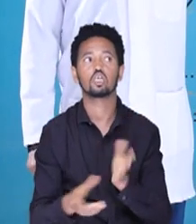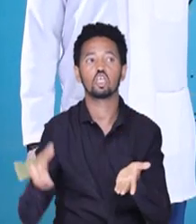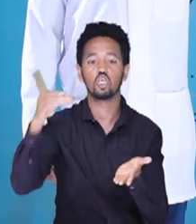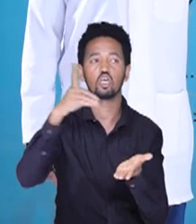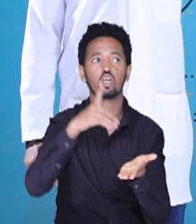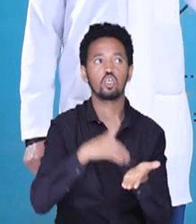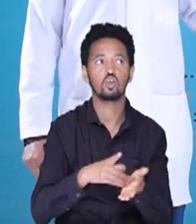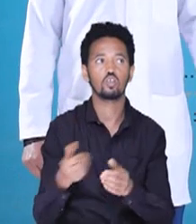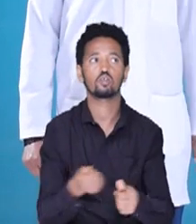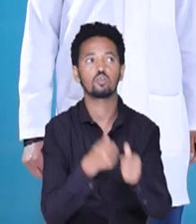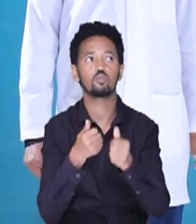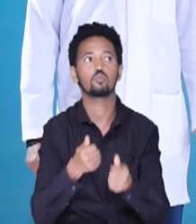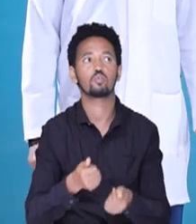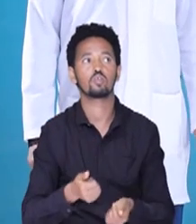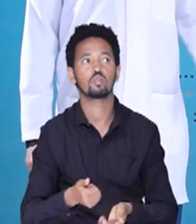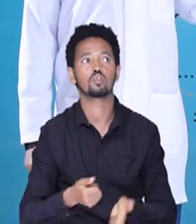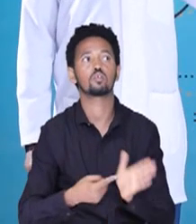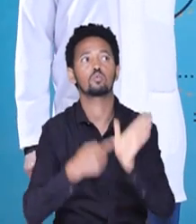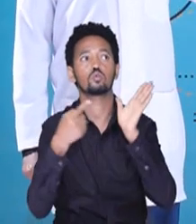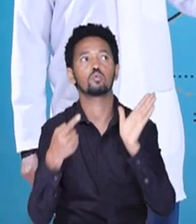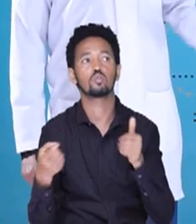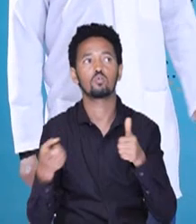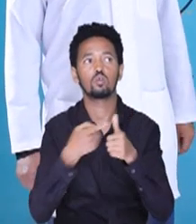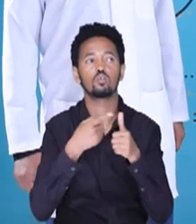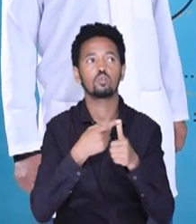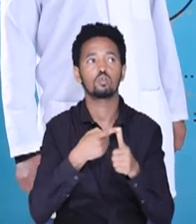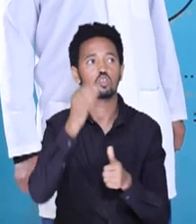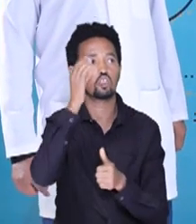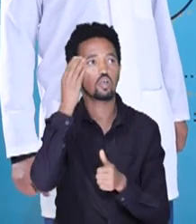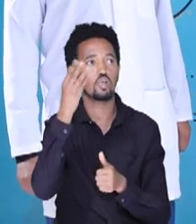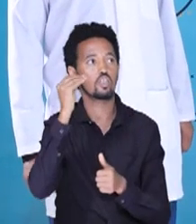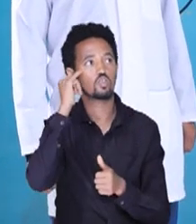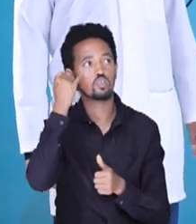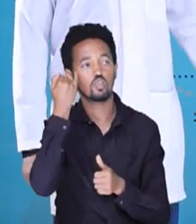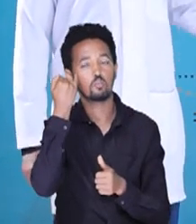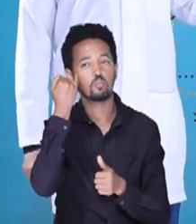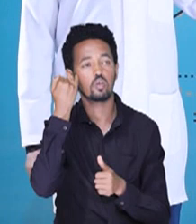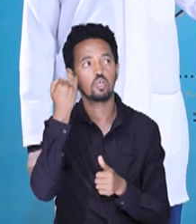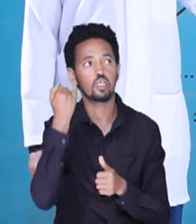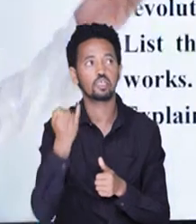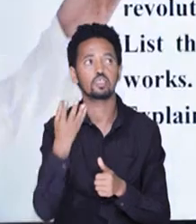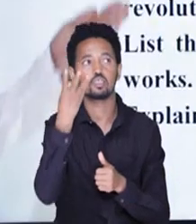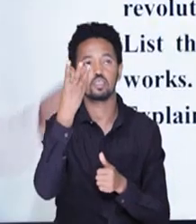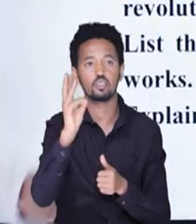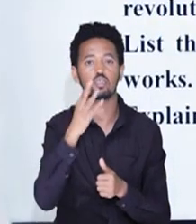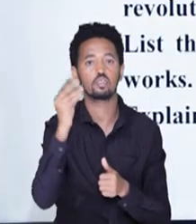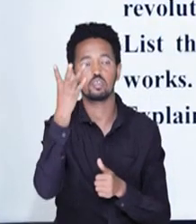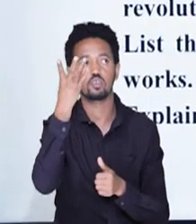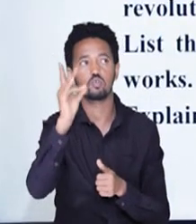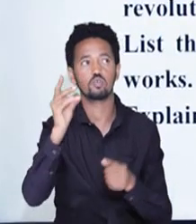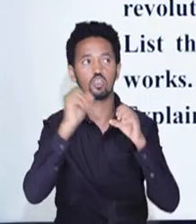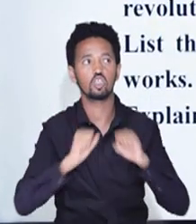includes the following subtopic. The first one, China and Japan in the 16th and